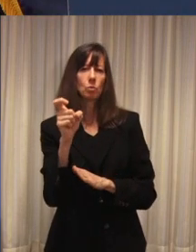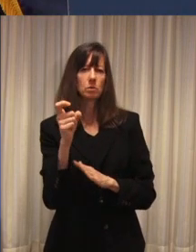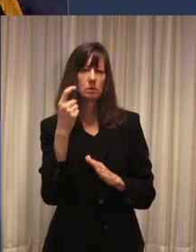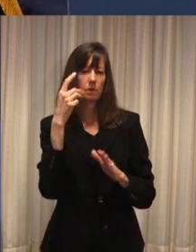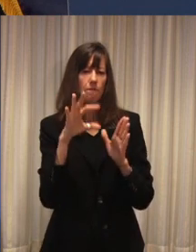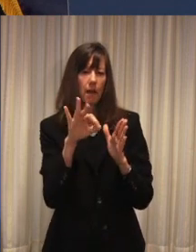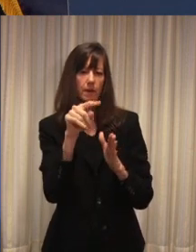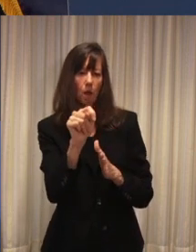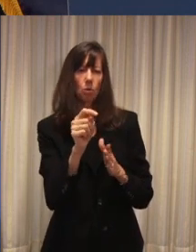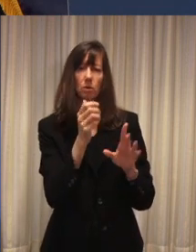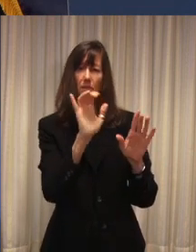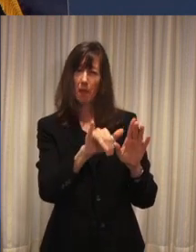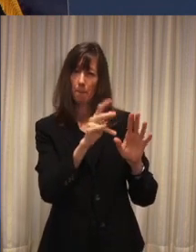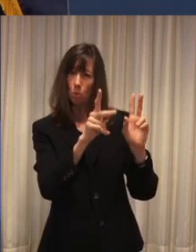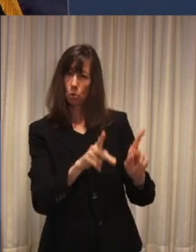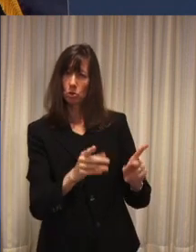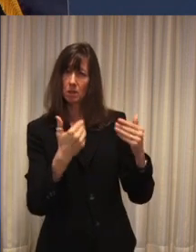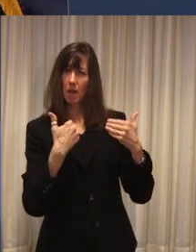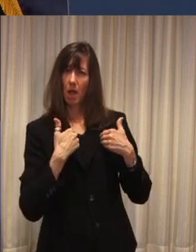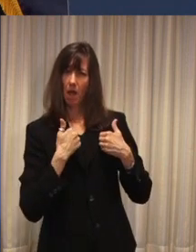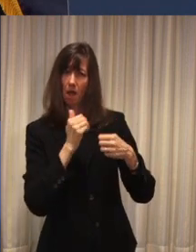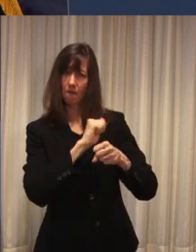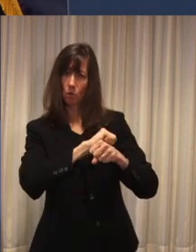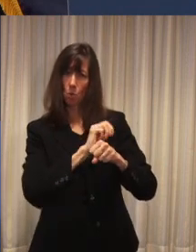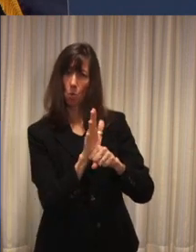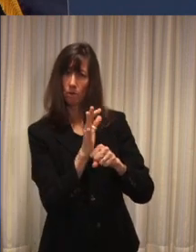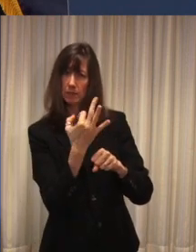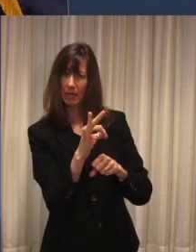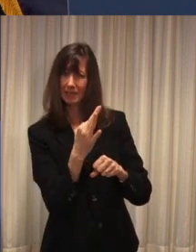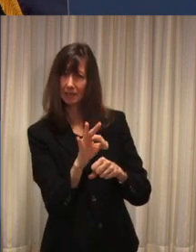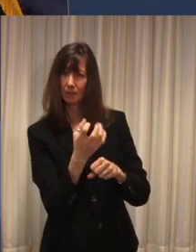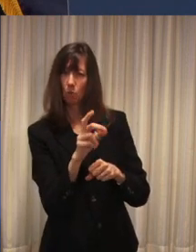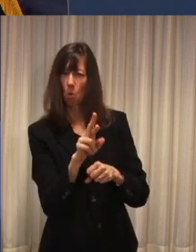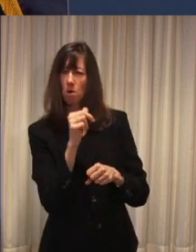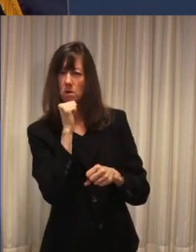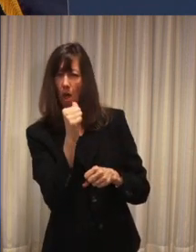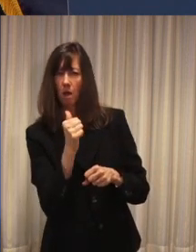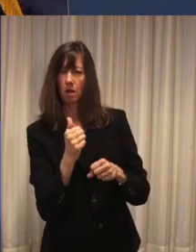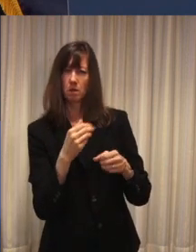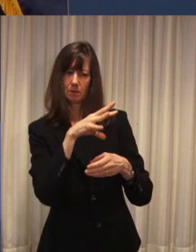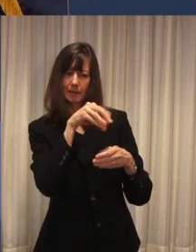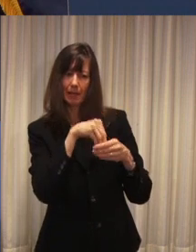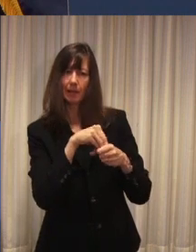COVID-19 at a sufficient level within their immune system.